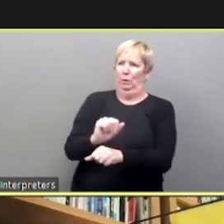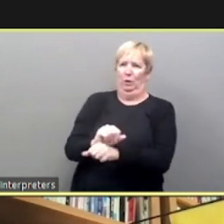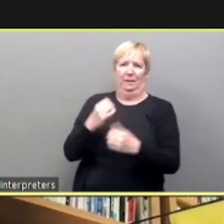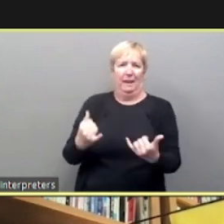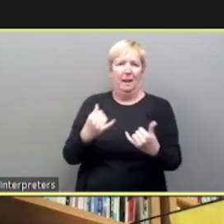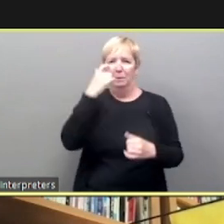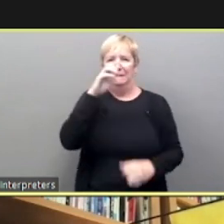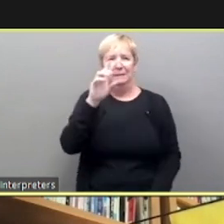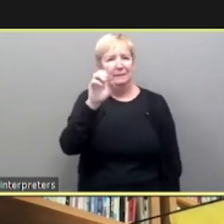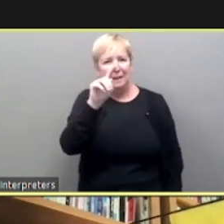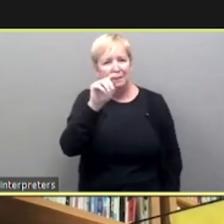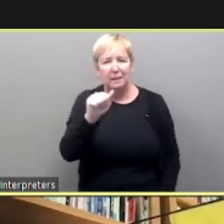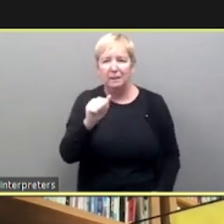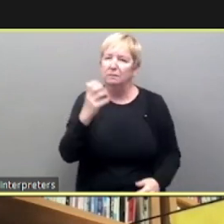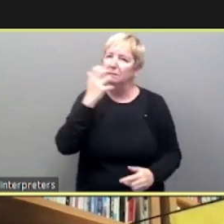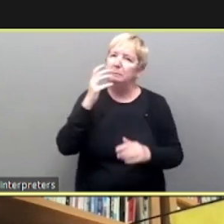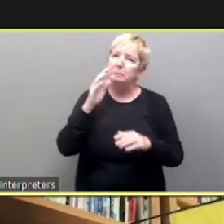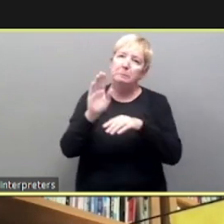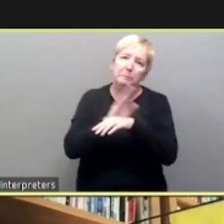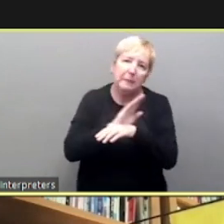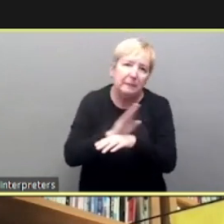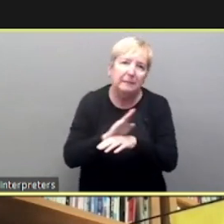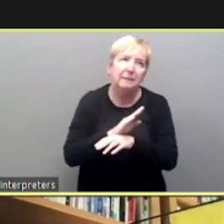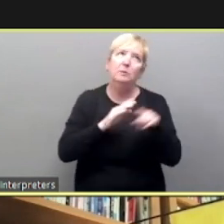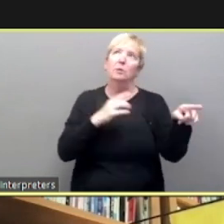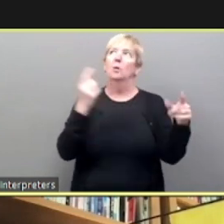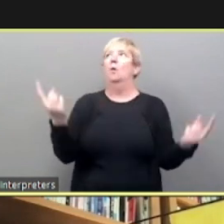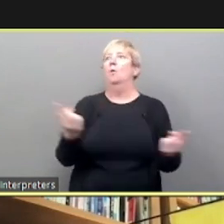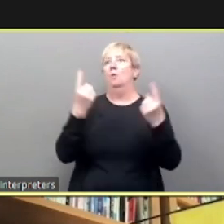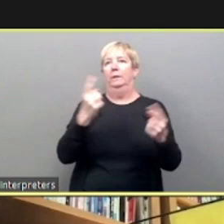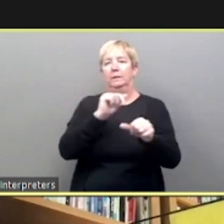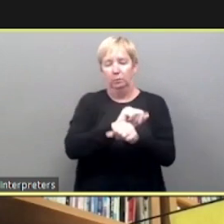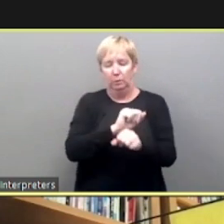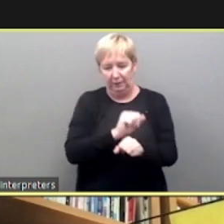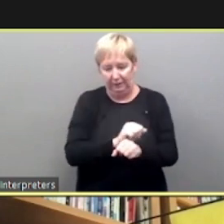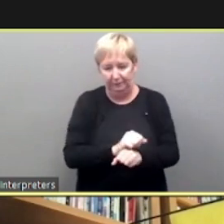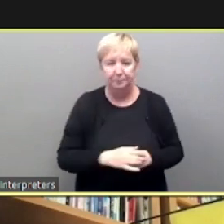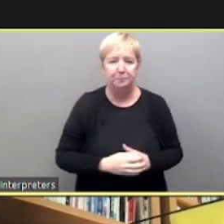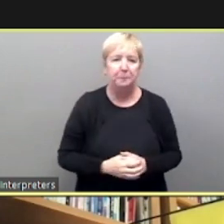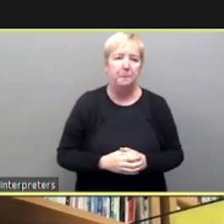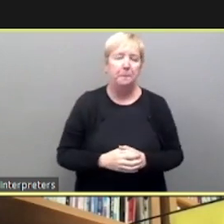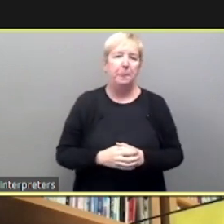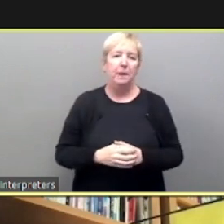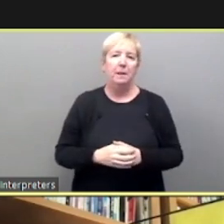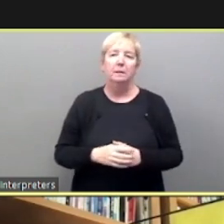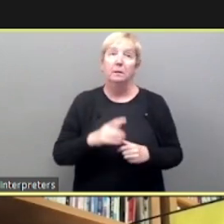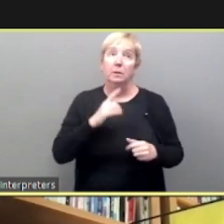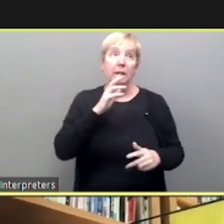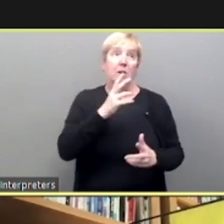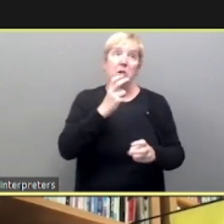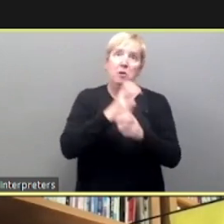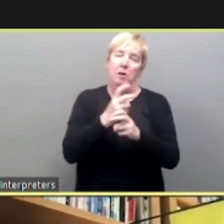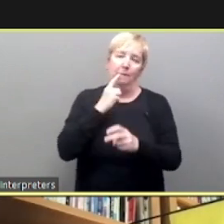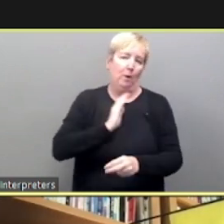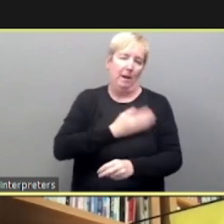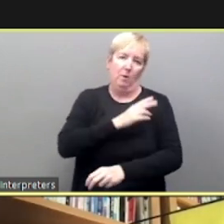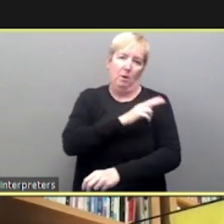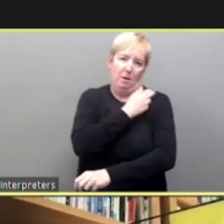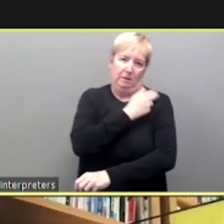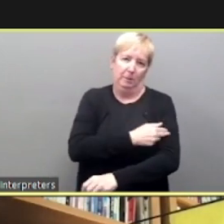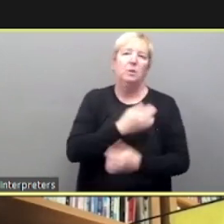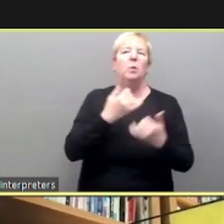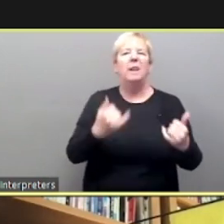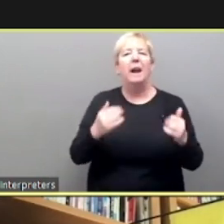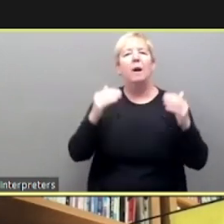latest Delta pandemic has really put a strain on our hospitals. So Jennifer, Brianna, why don't we go to the next slide?